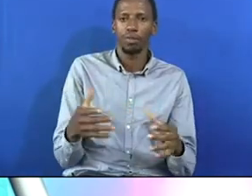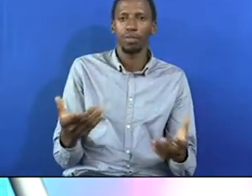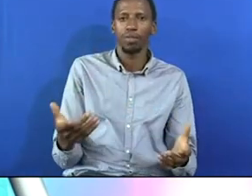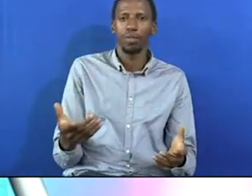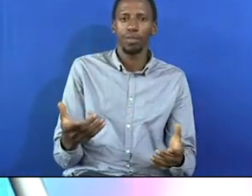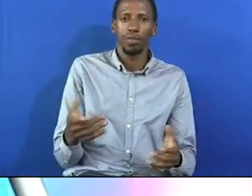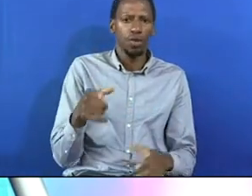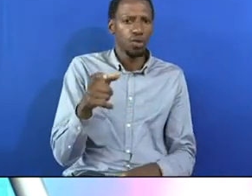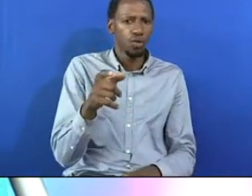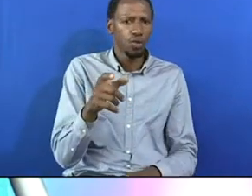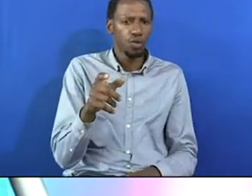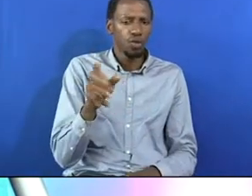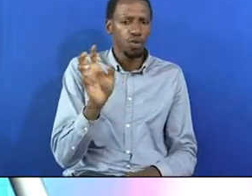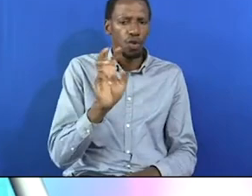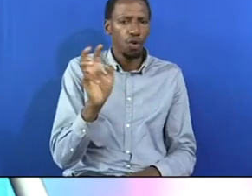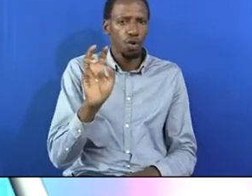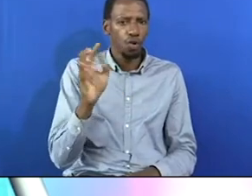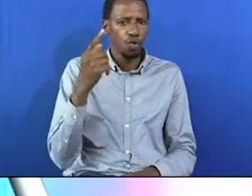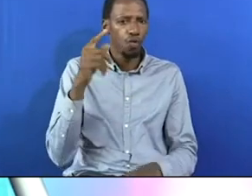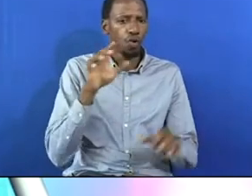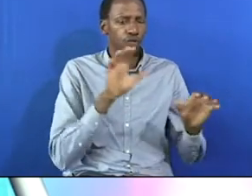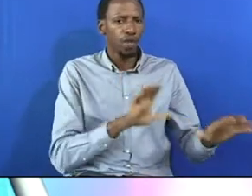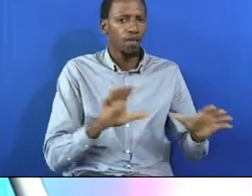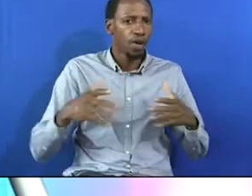Are you looking for fellow sufferers?